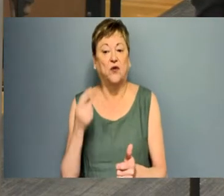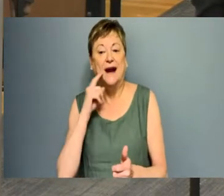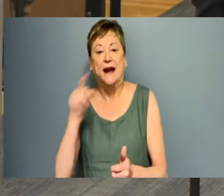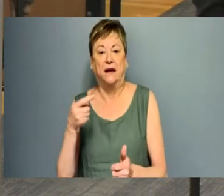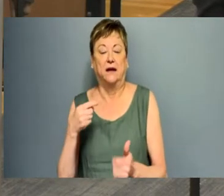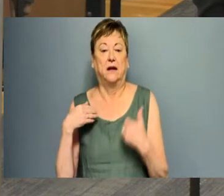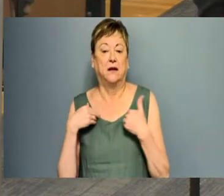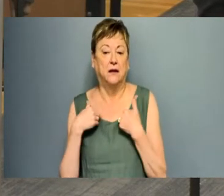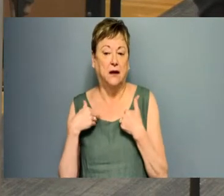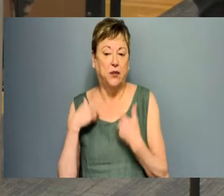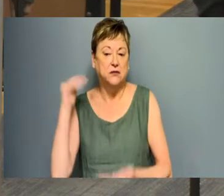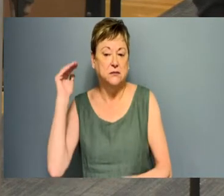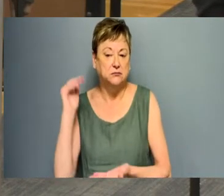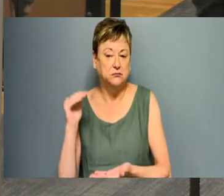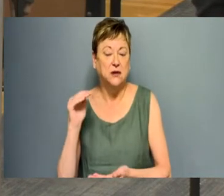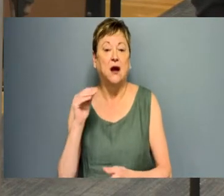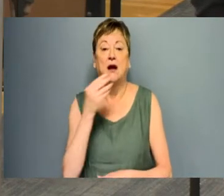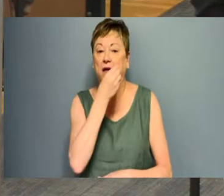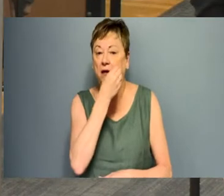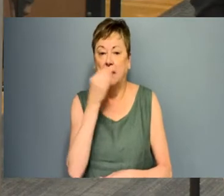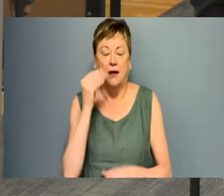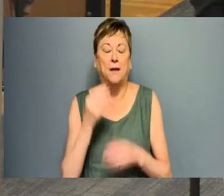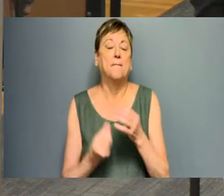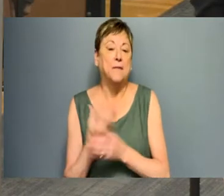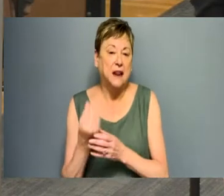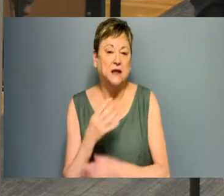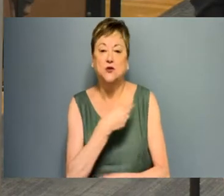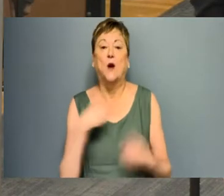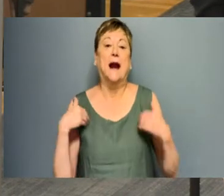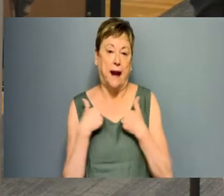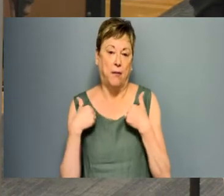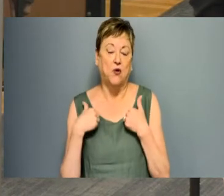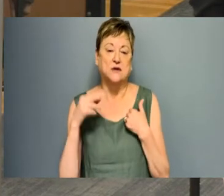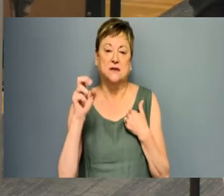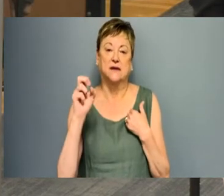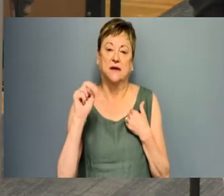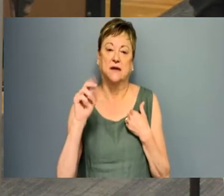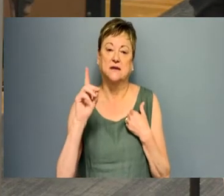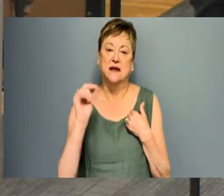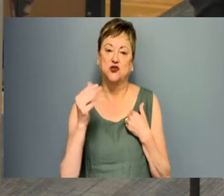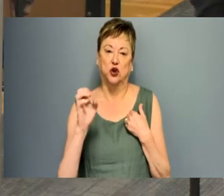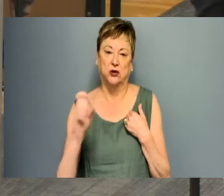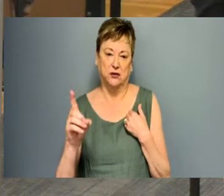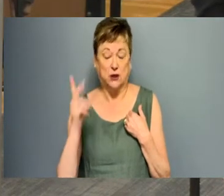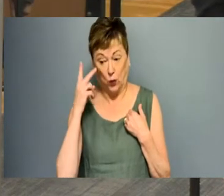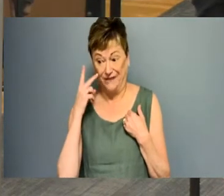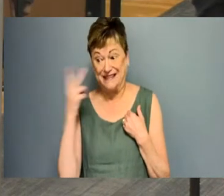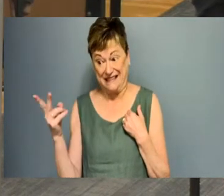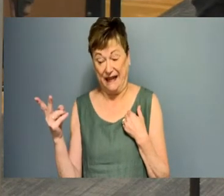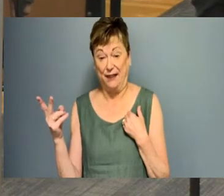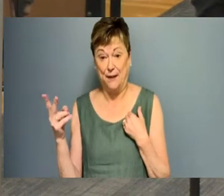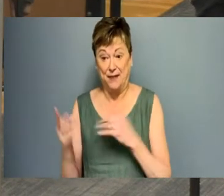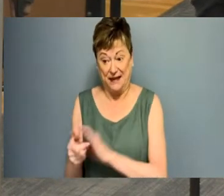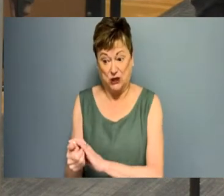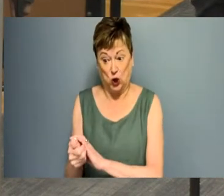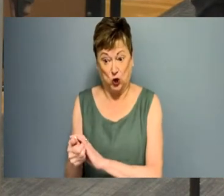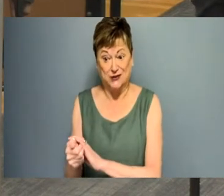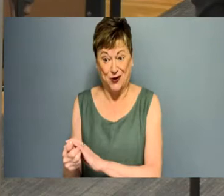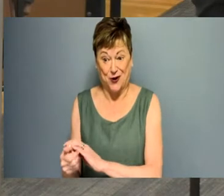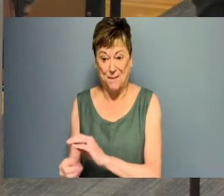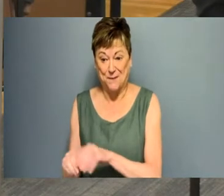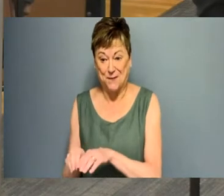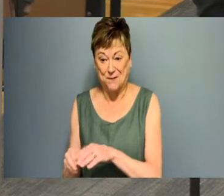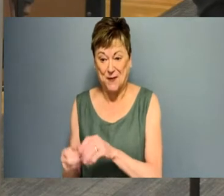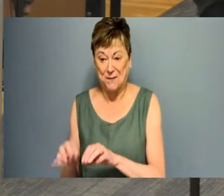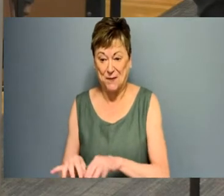endangered flora or fauna, and we know that we've seen them; they're hatching. Yeah. So we know that the red-bellied turtle is